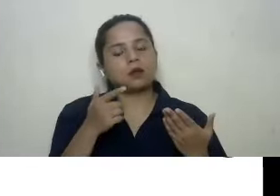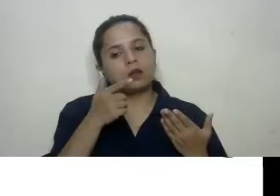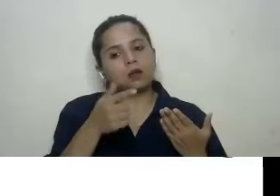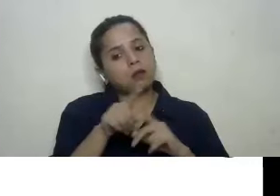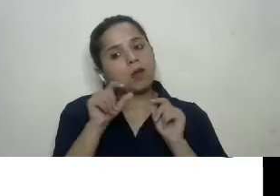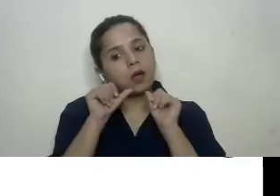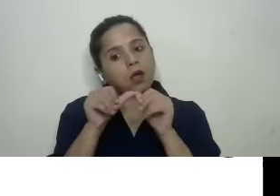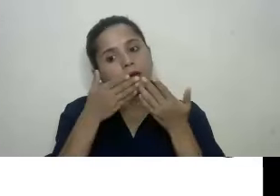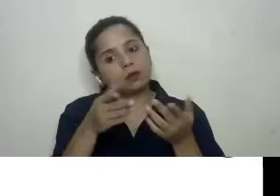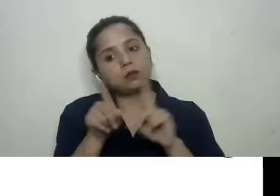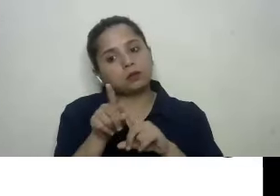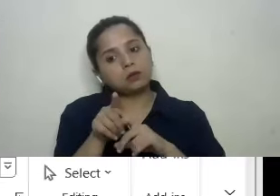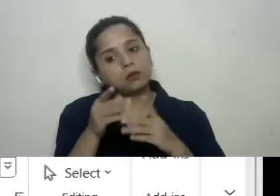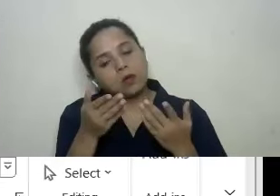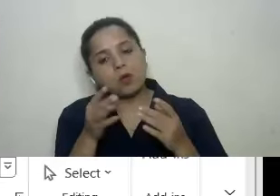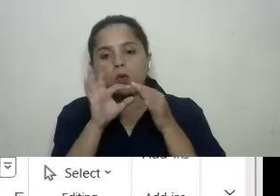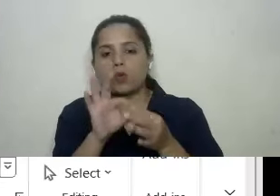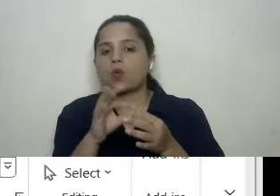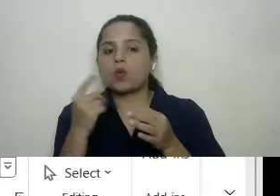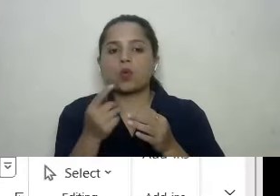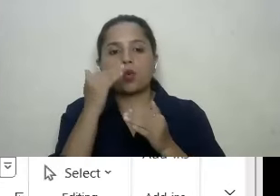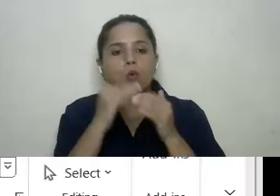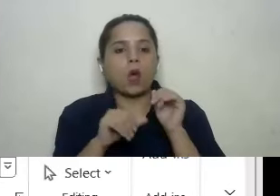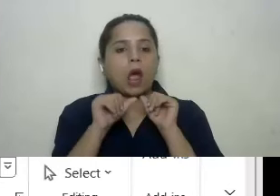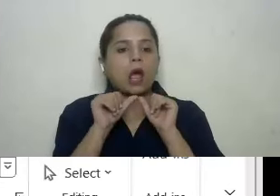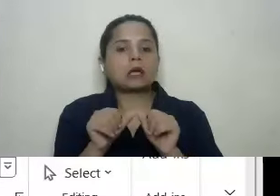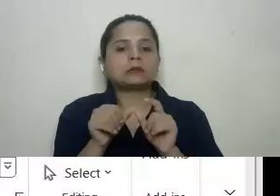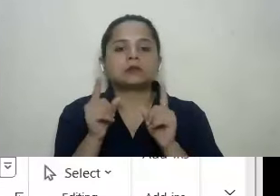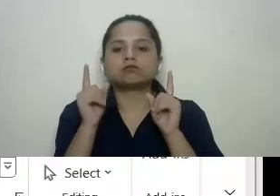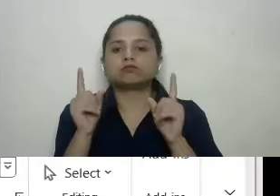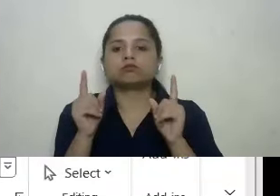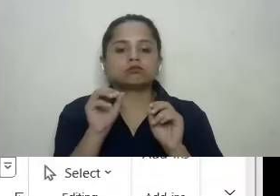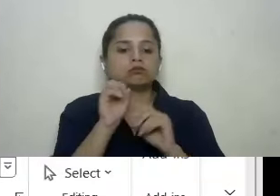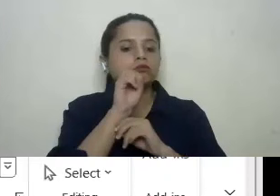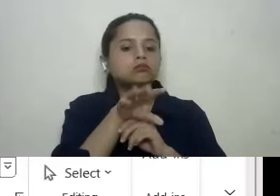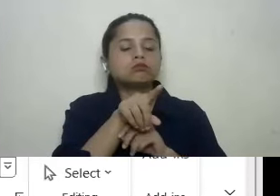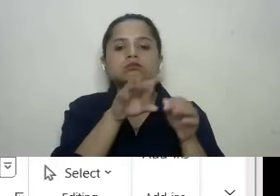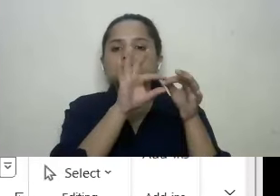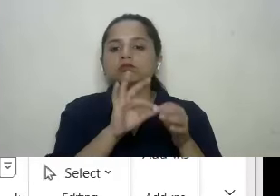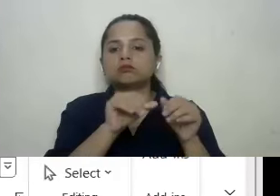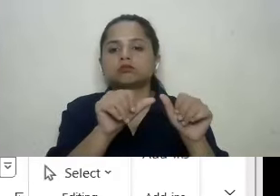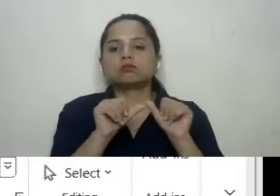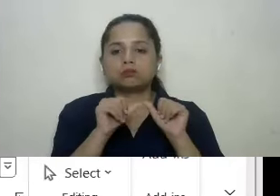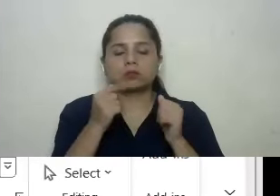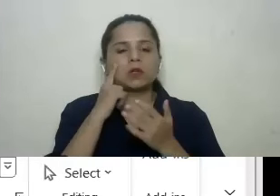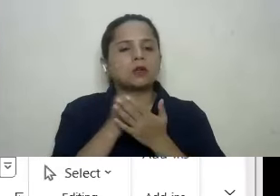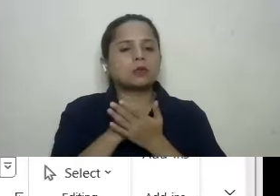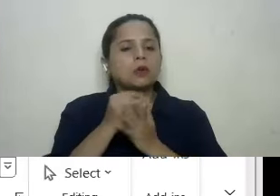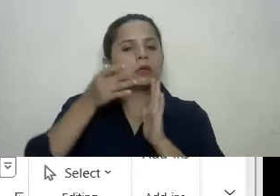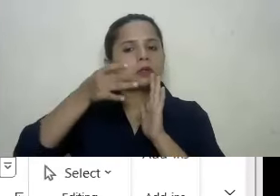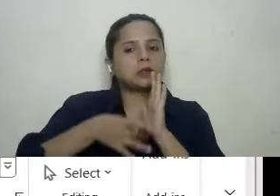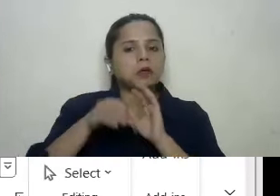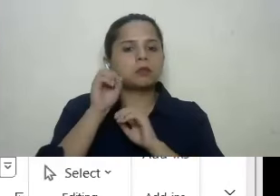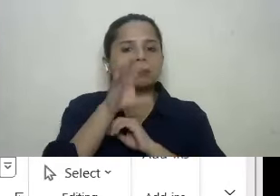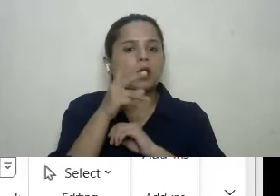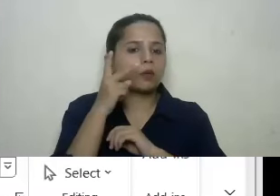to that context only. It will keep all its answers limited to that context. So let's try a very detailed prompt